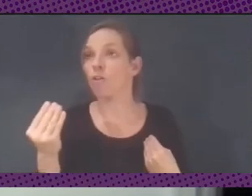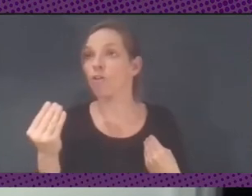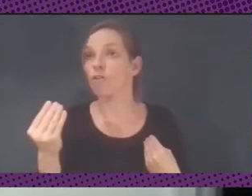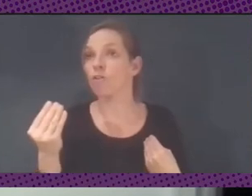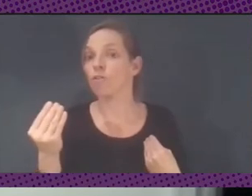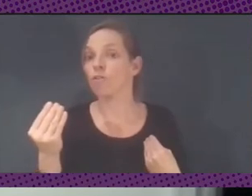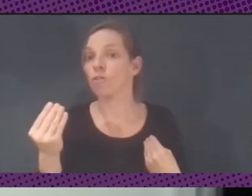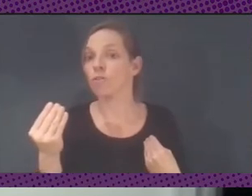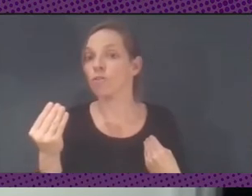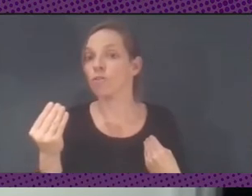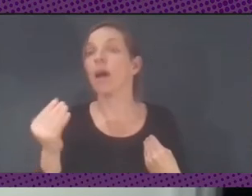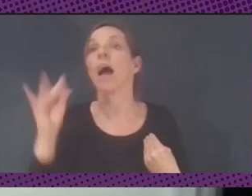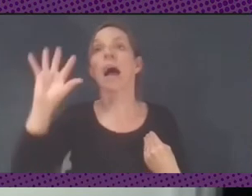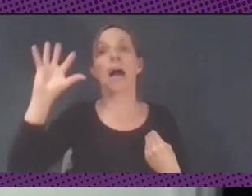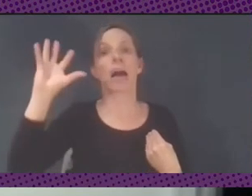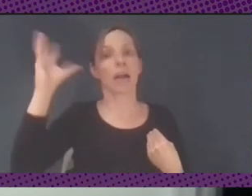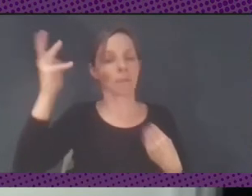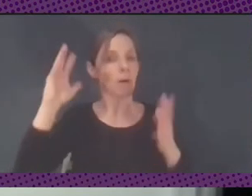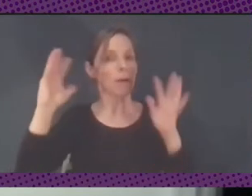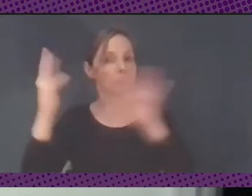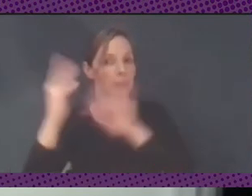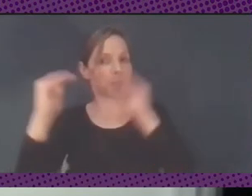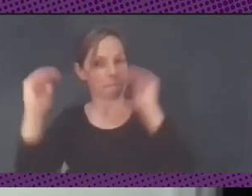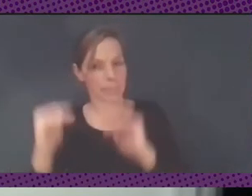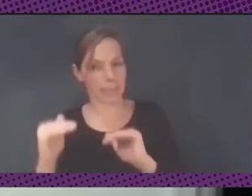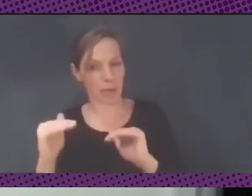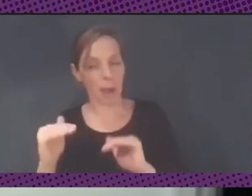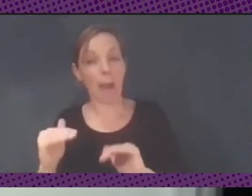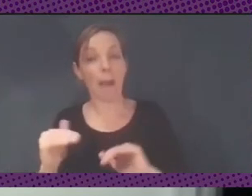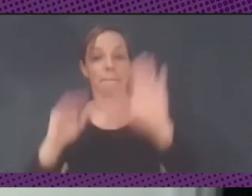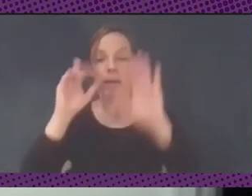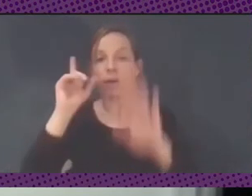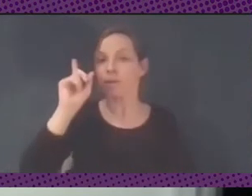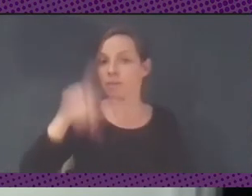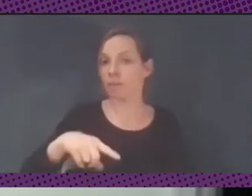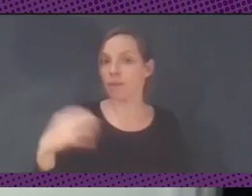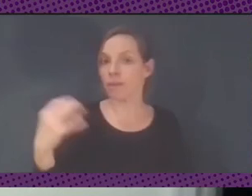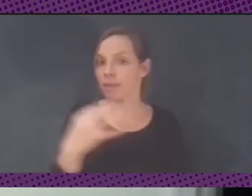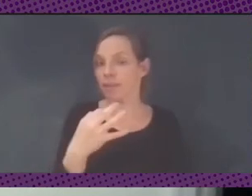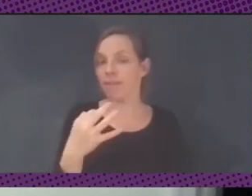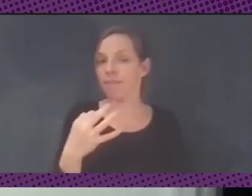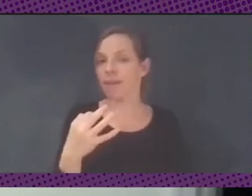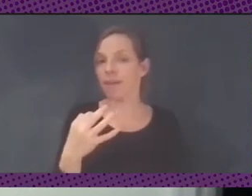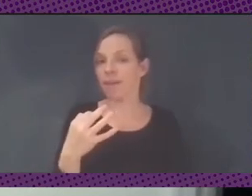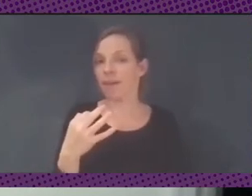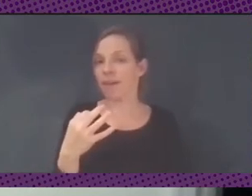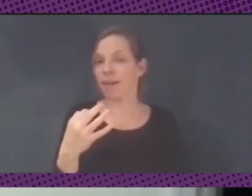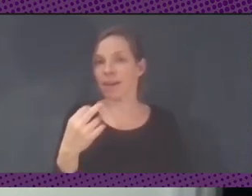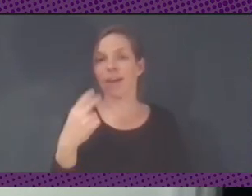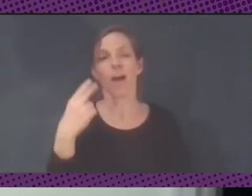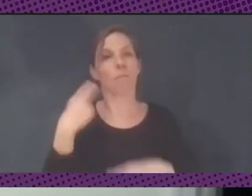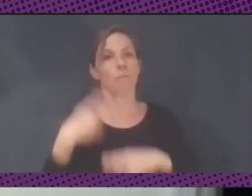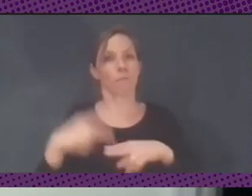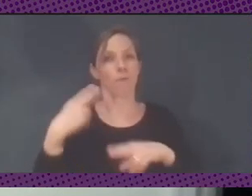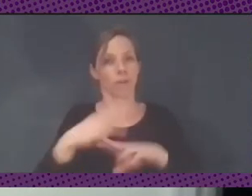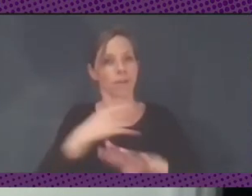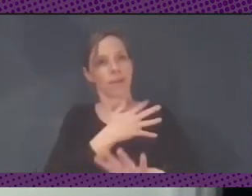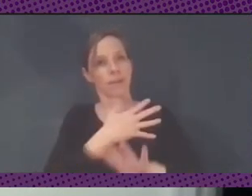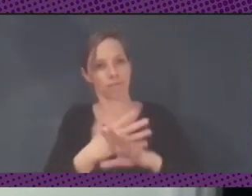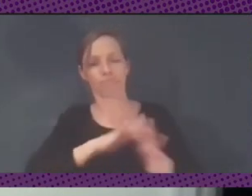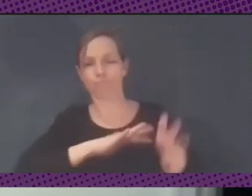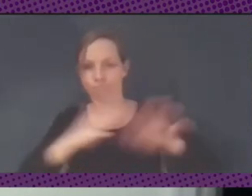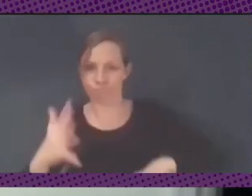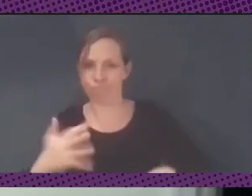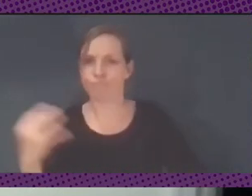us able to deliver it. And that's a very difficult question. How do you deliver on your promises from the left requires you to have a